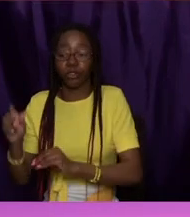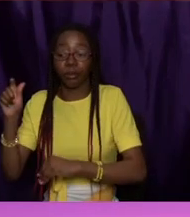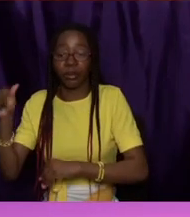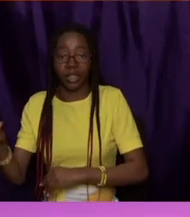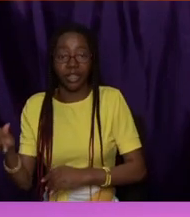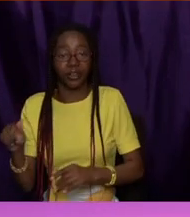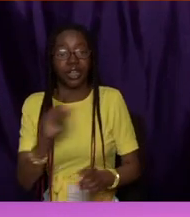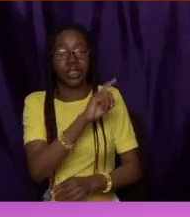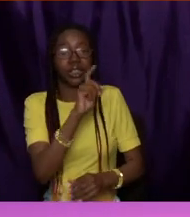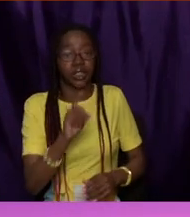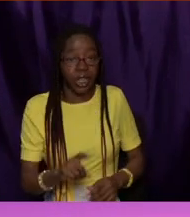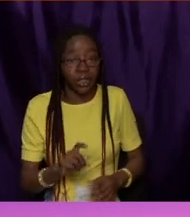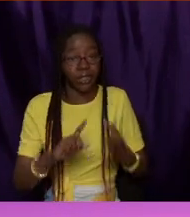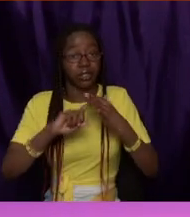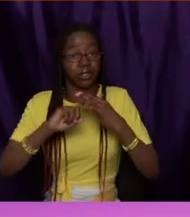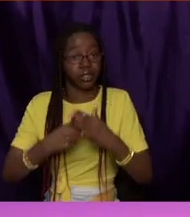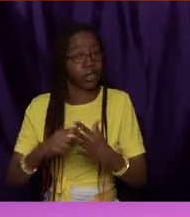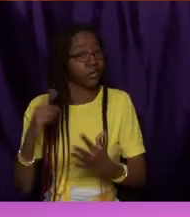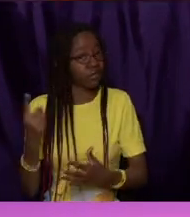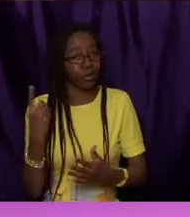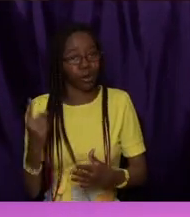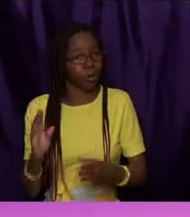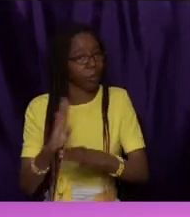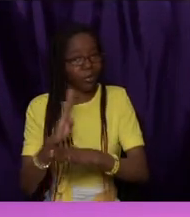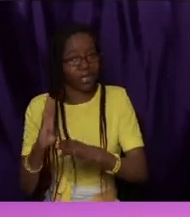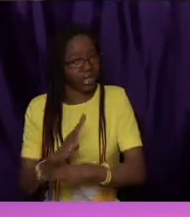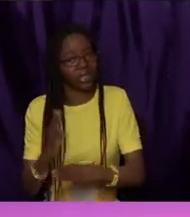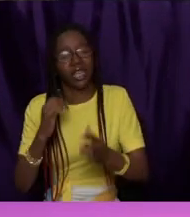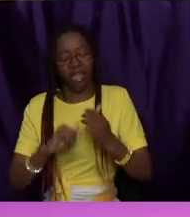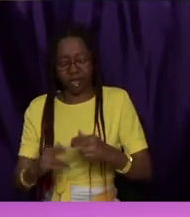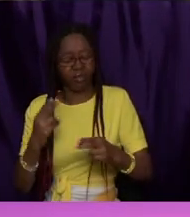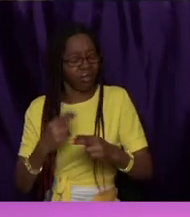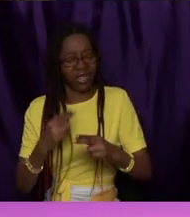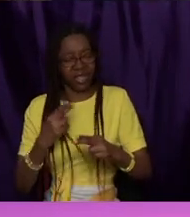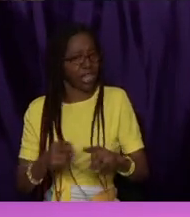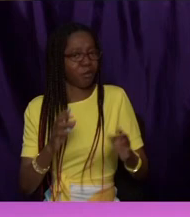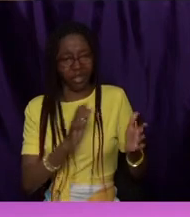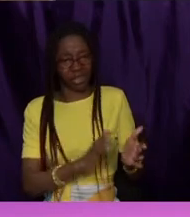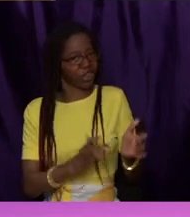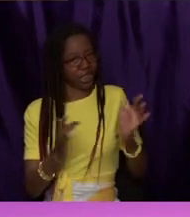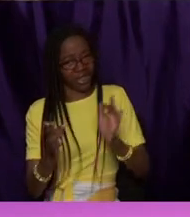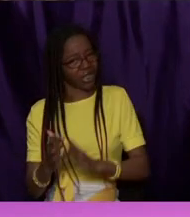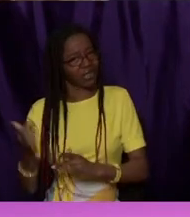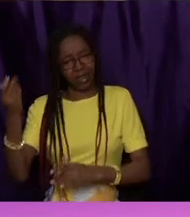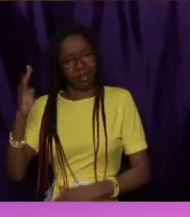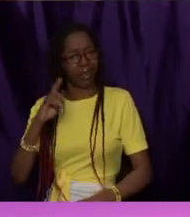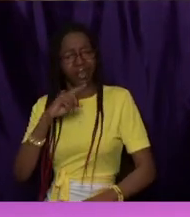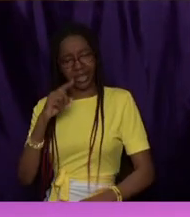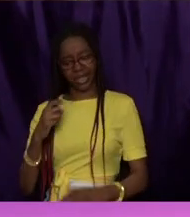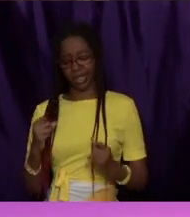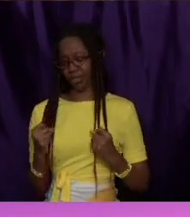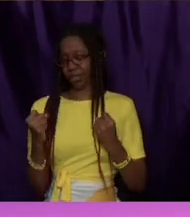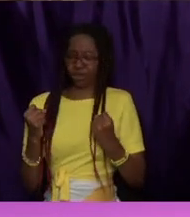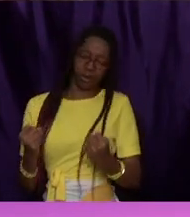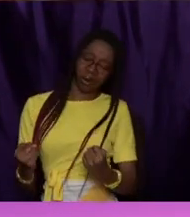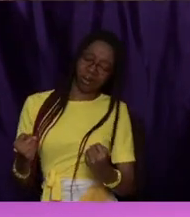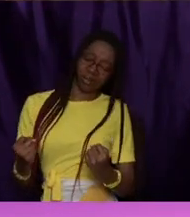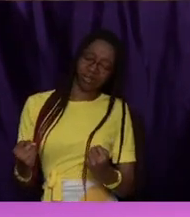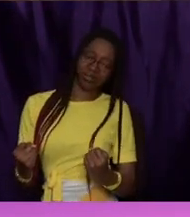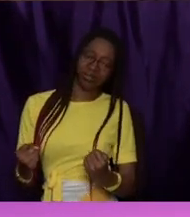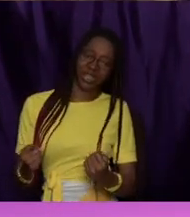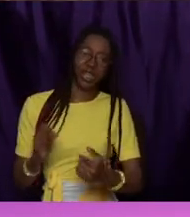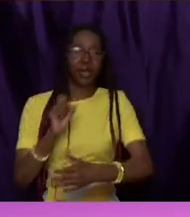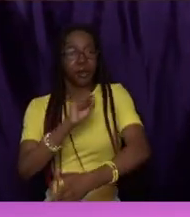to Texas to start your own destiny. In the name of Jesus, God says, be strong. Strong,